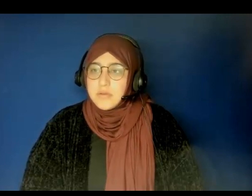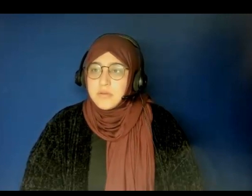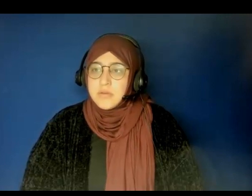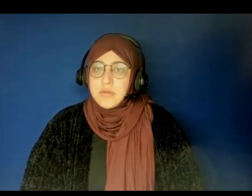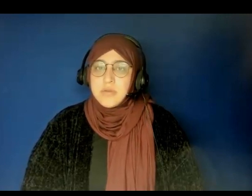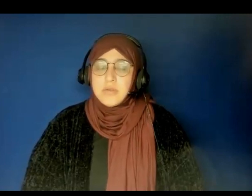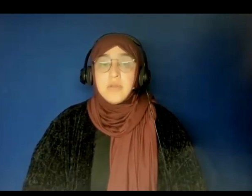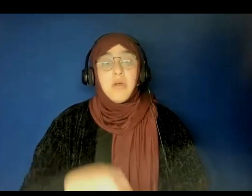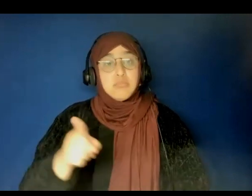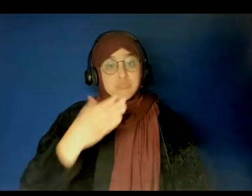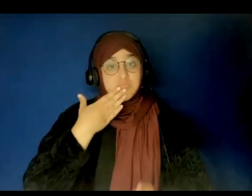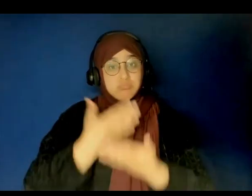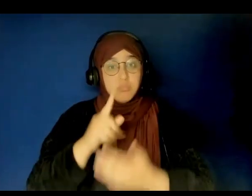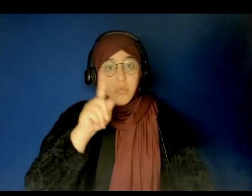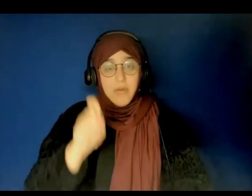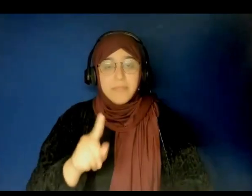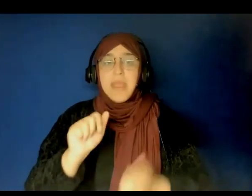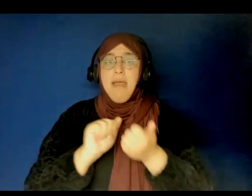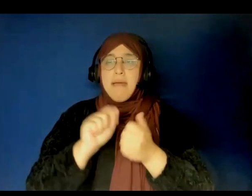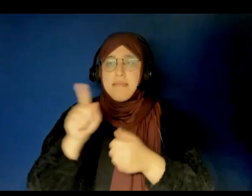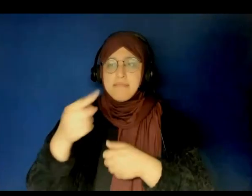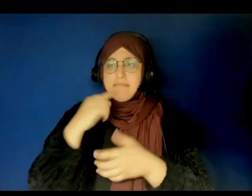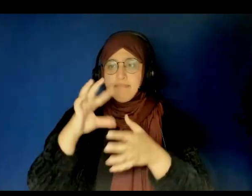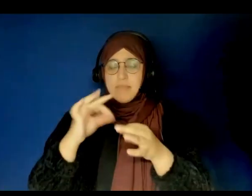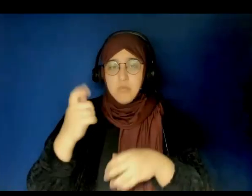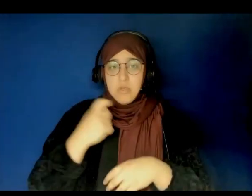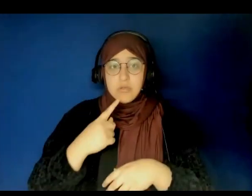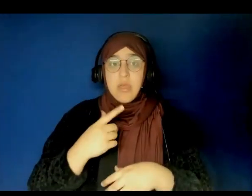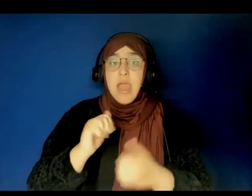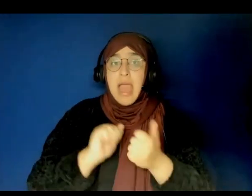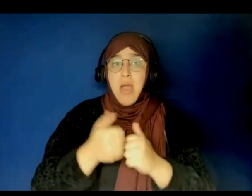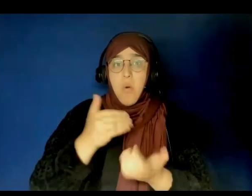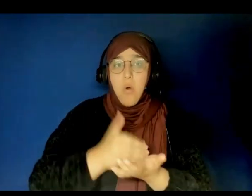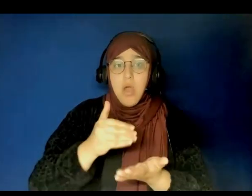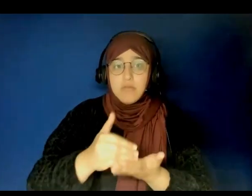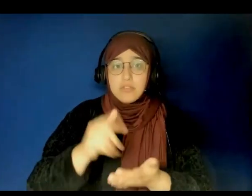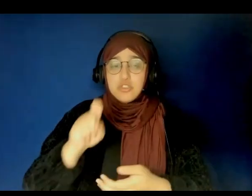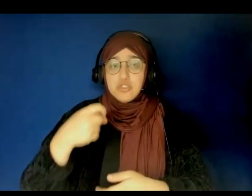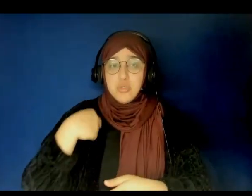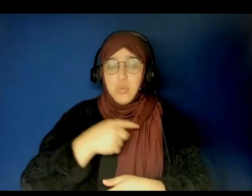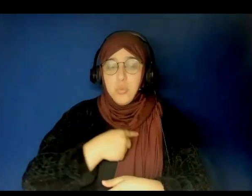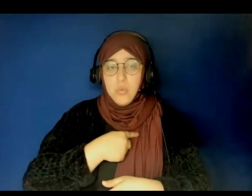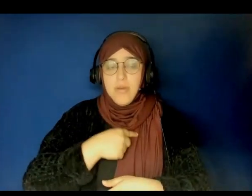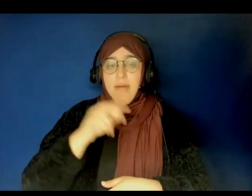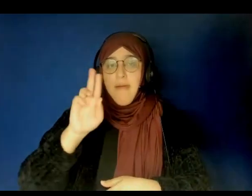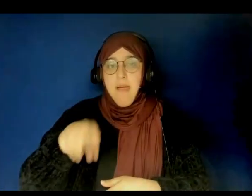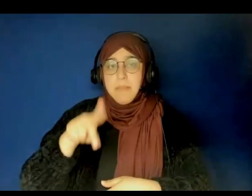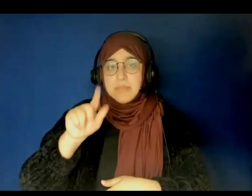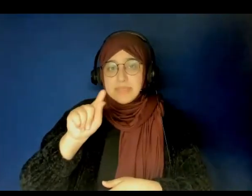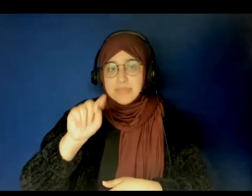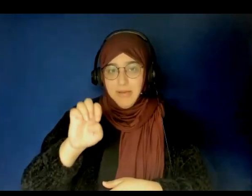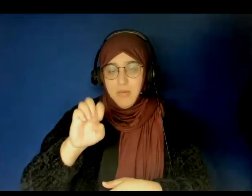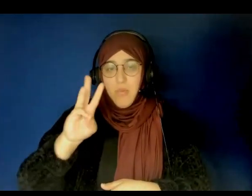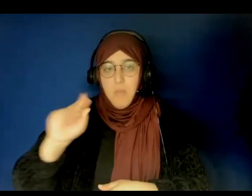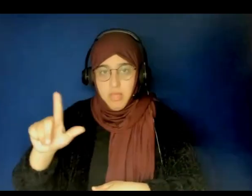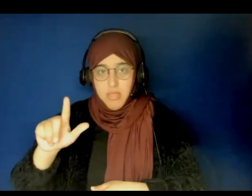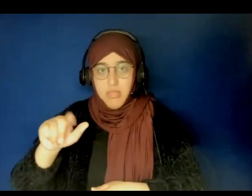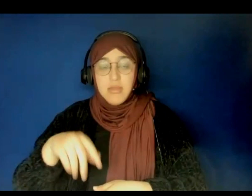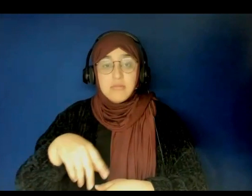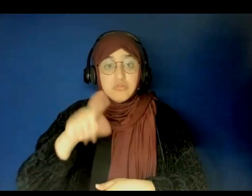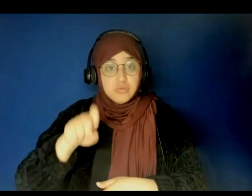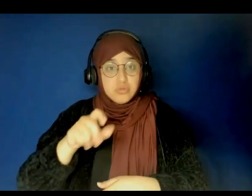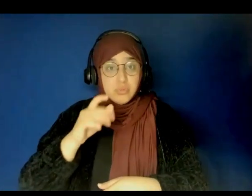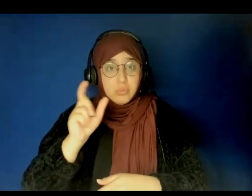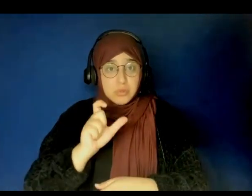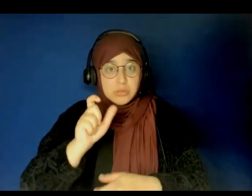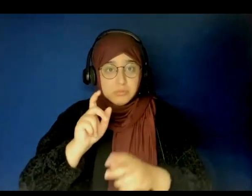This is an excellent question. Question is, how often should we update wills? Should Muslims start at a young age?